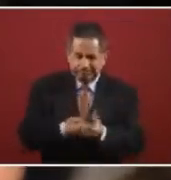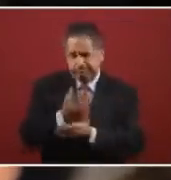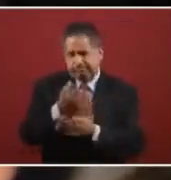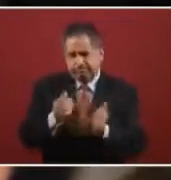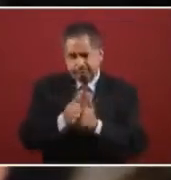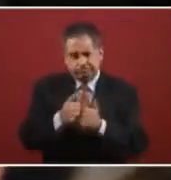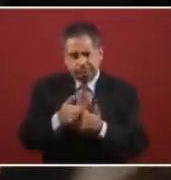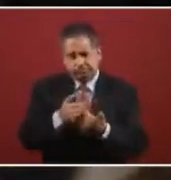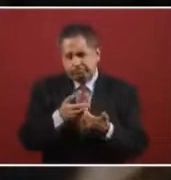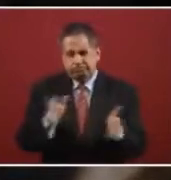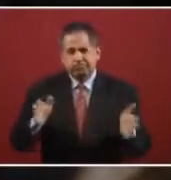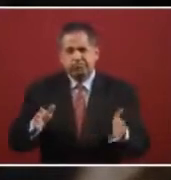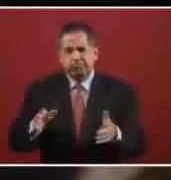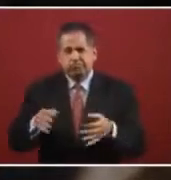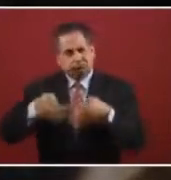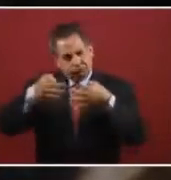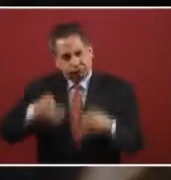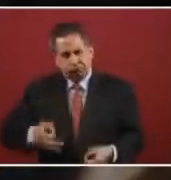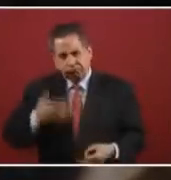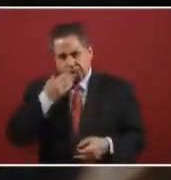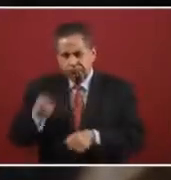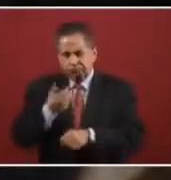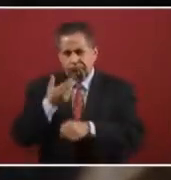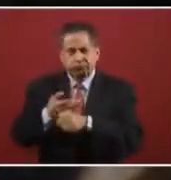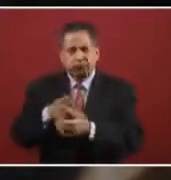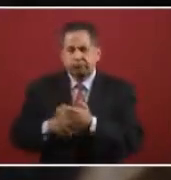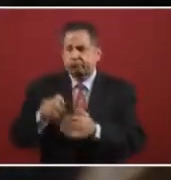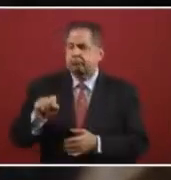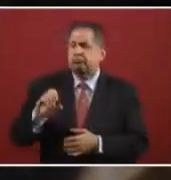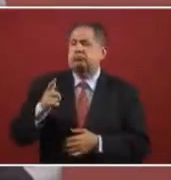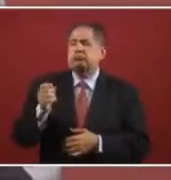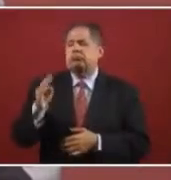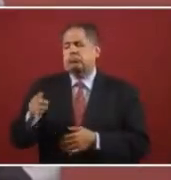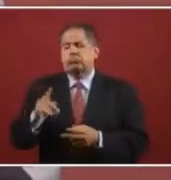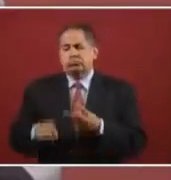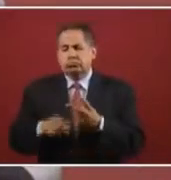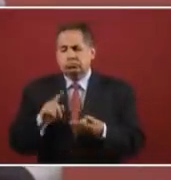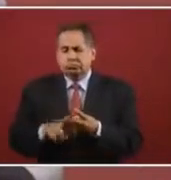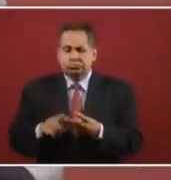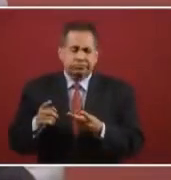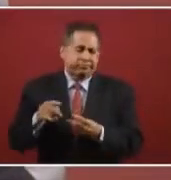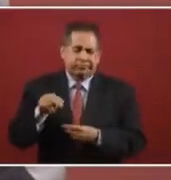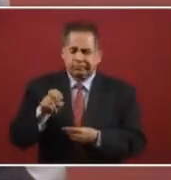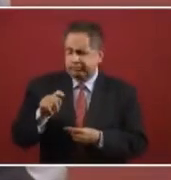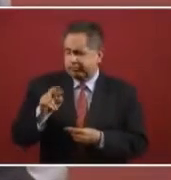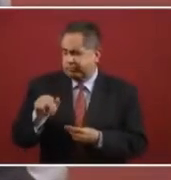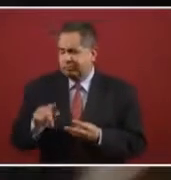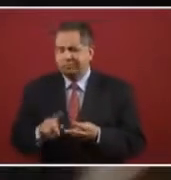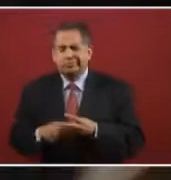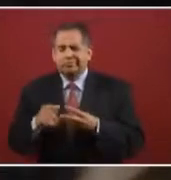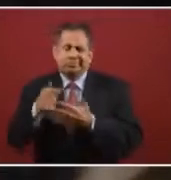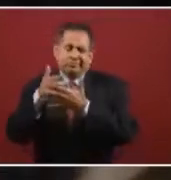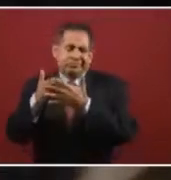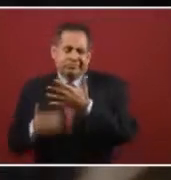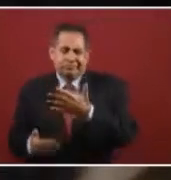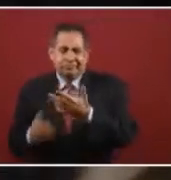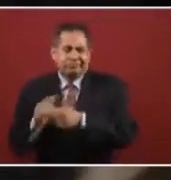free with their jobs and other benefits, be restored